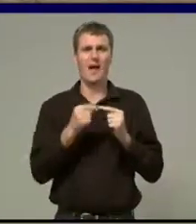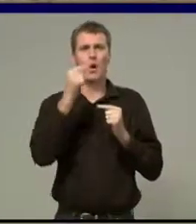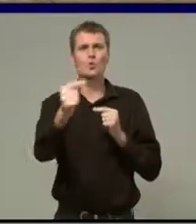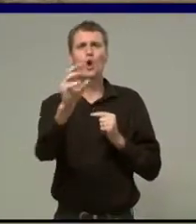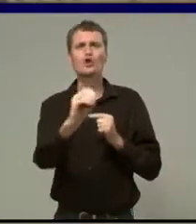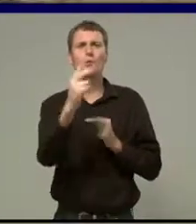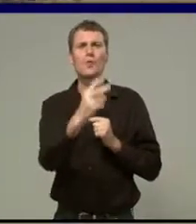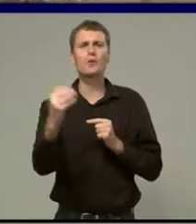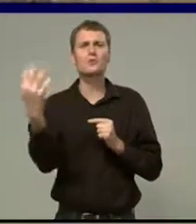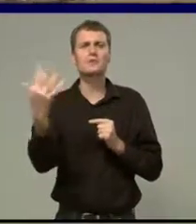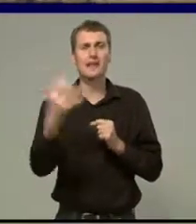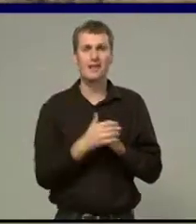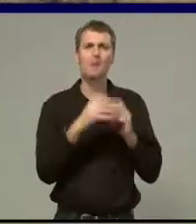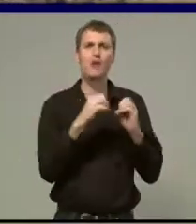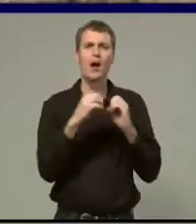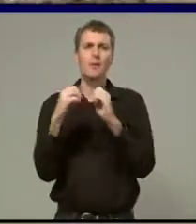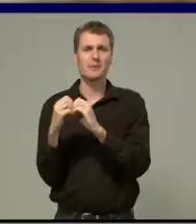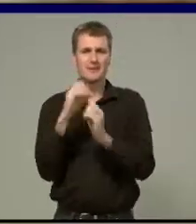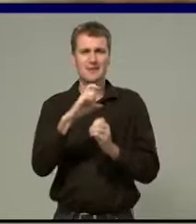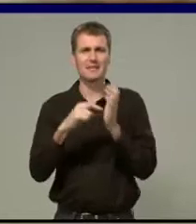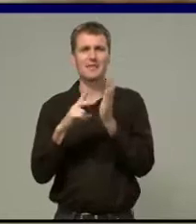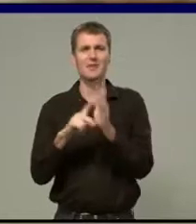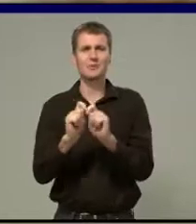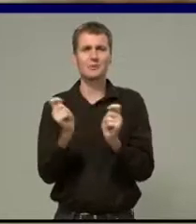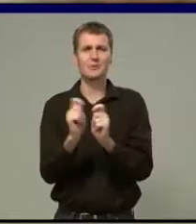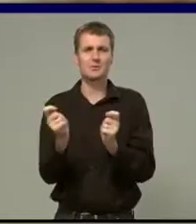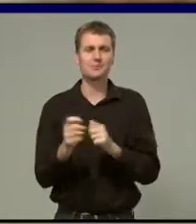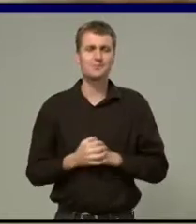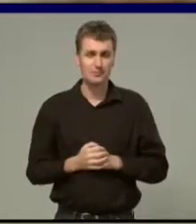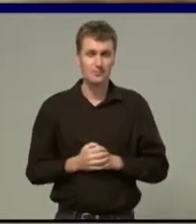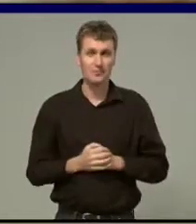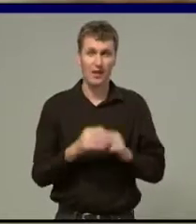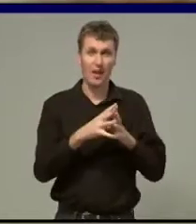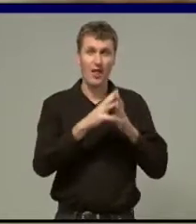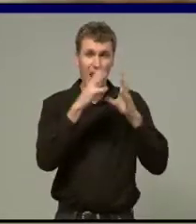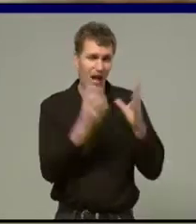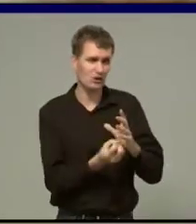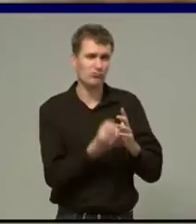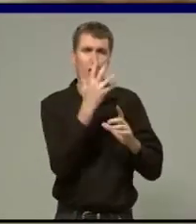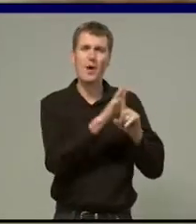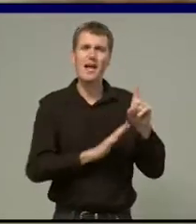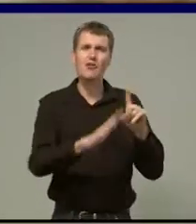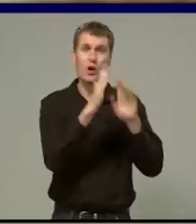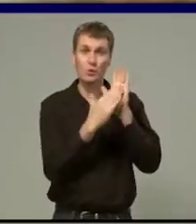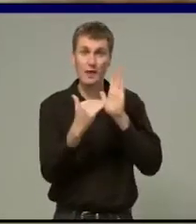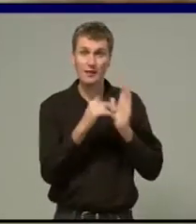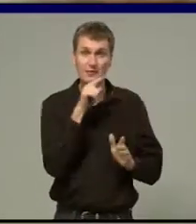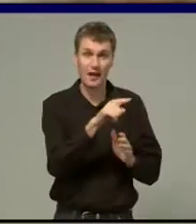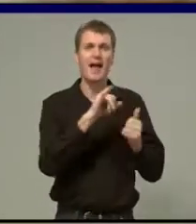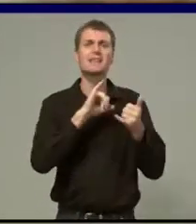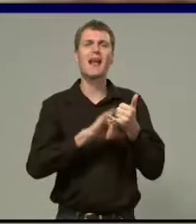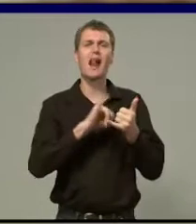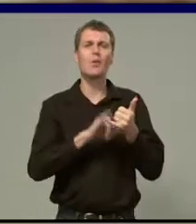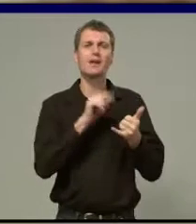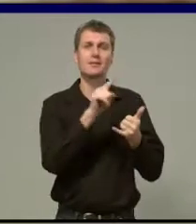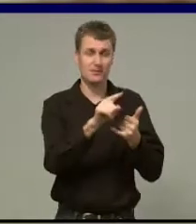2015. Briar Babbington, CTV News. Despite being the largest growing district in the country, Selwyn has been processing building